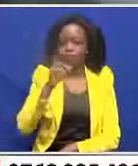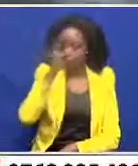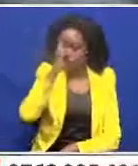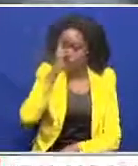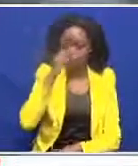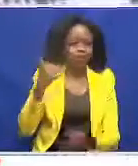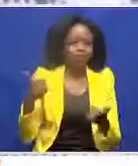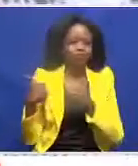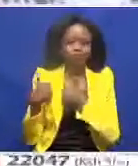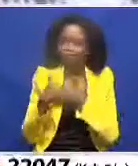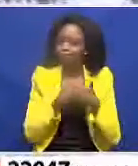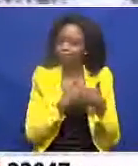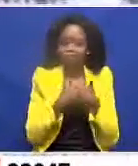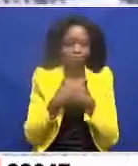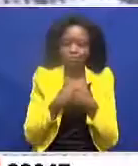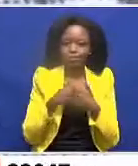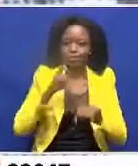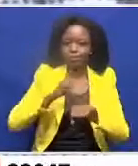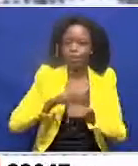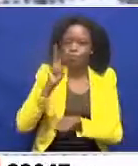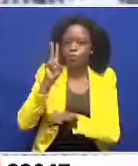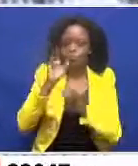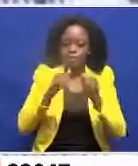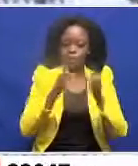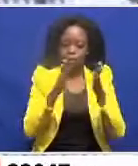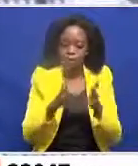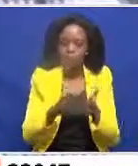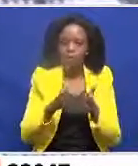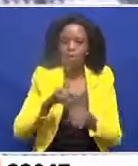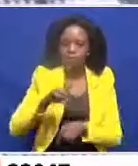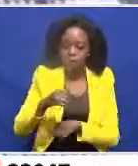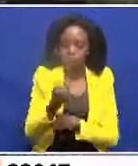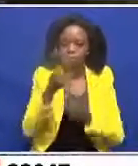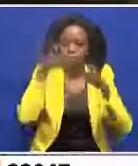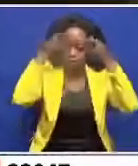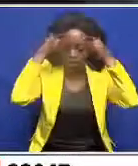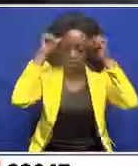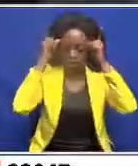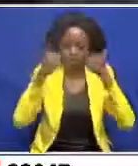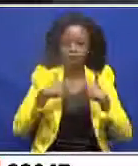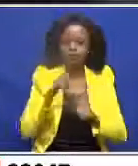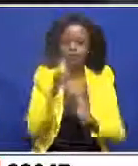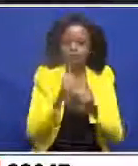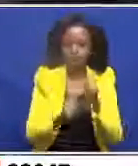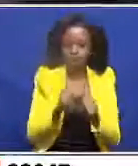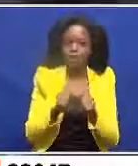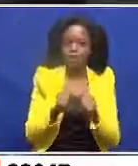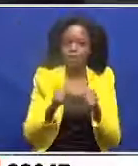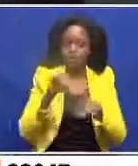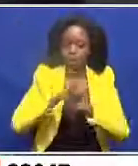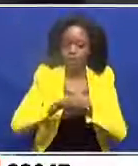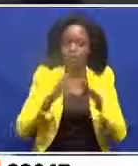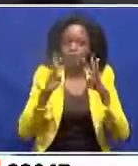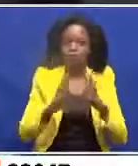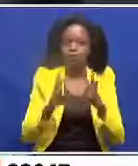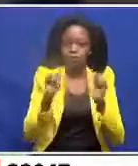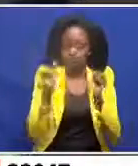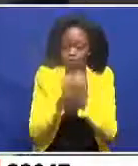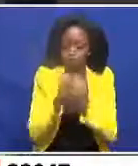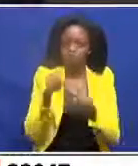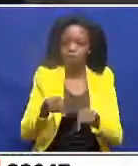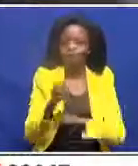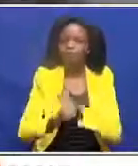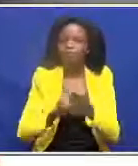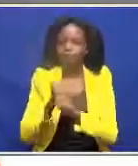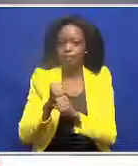at a crossroads after two farmers laid claim on the Frisian cows found on August 10th this year